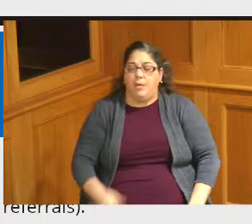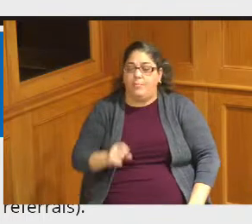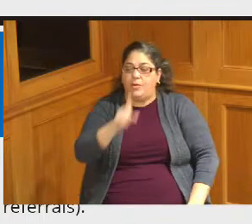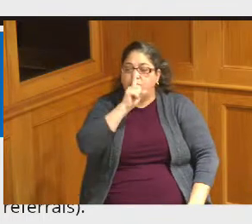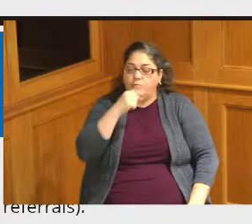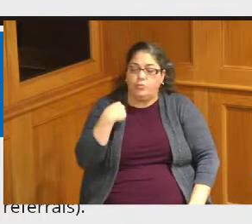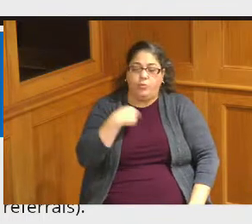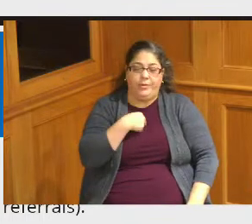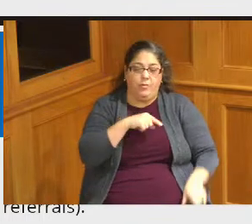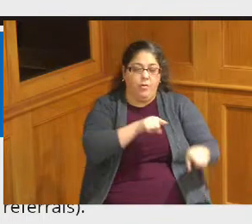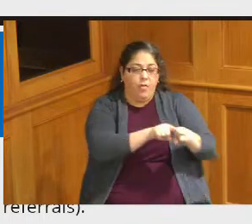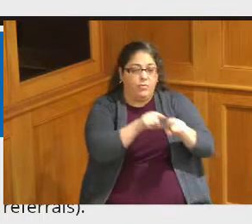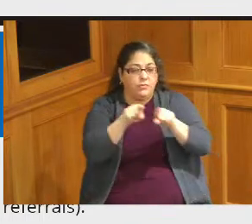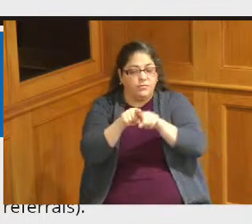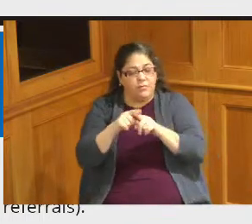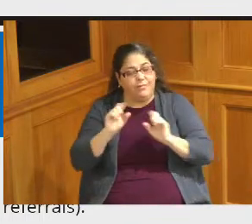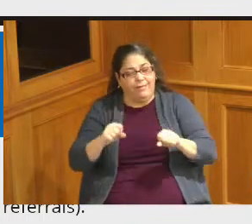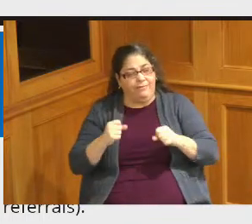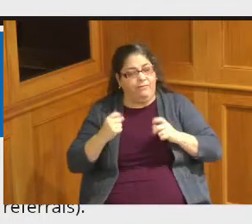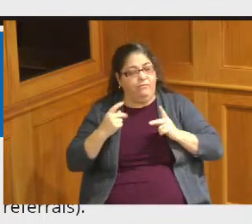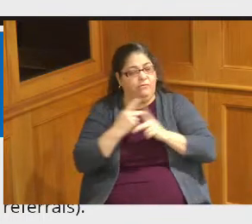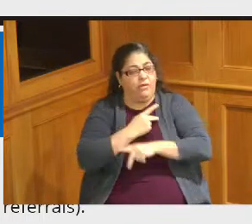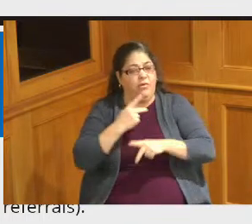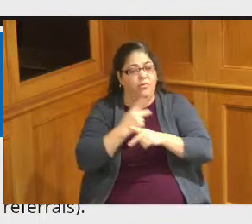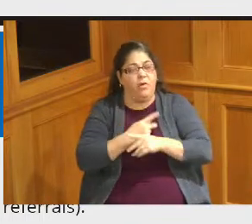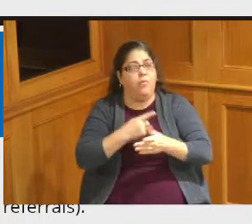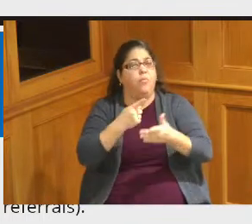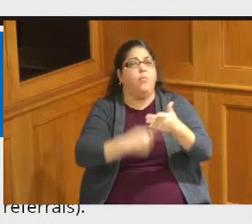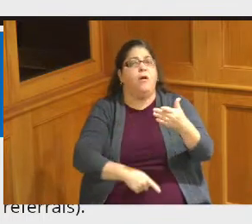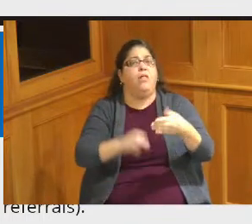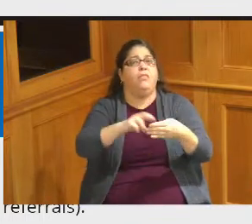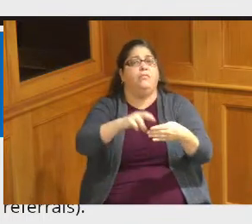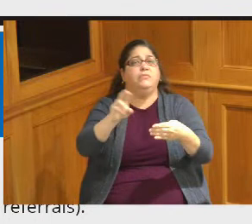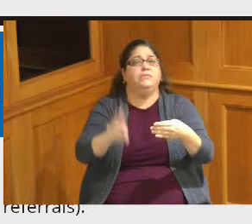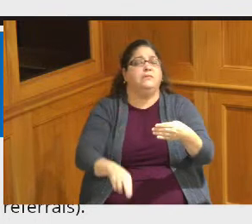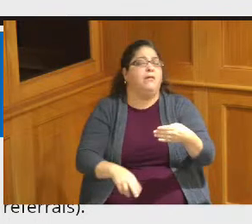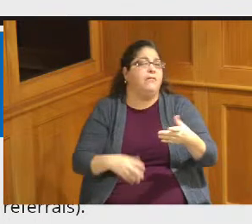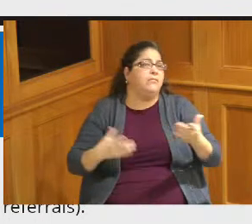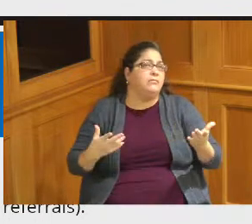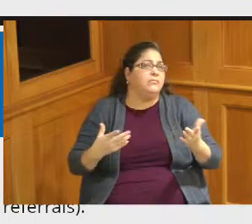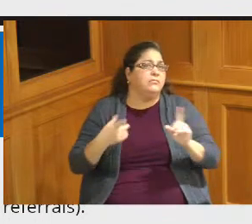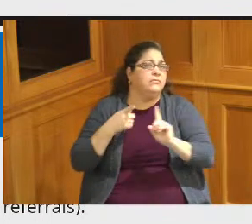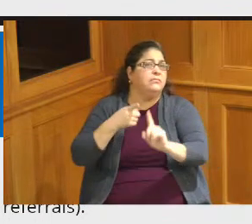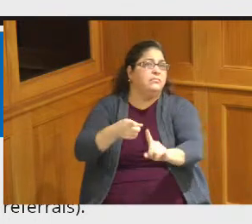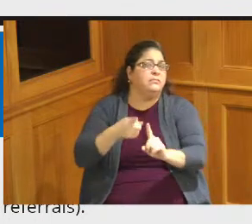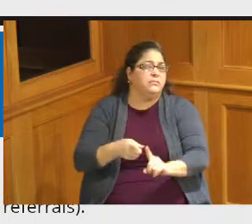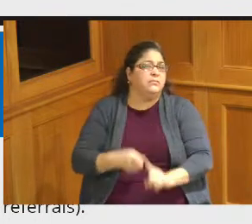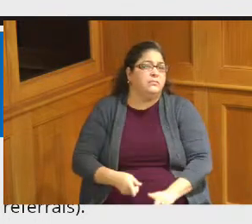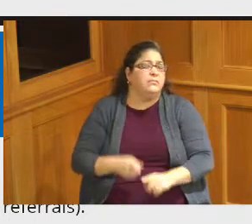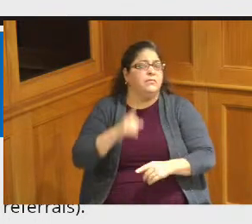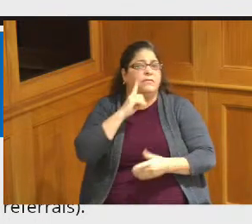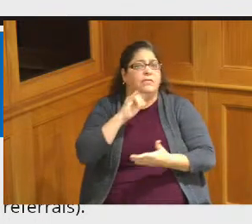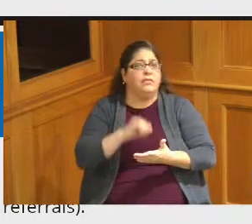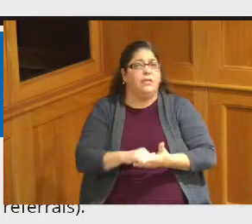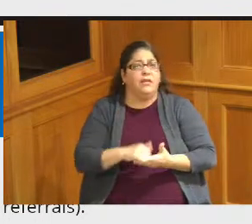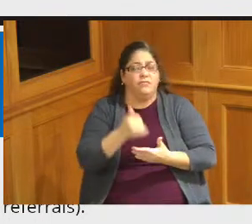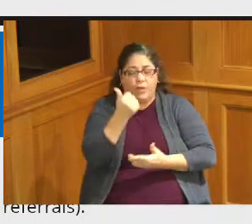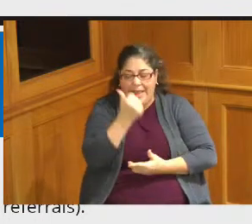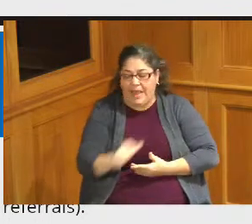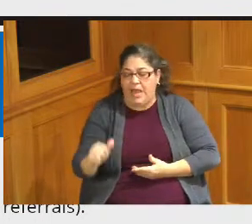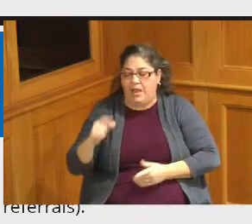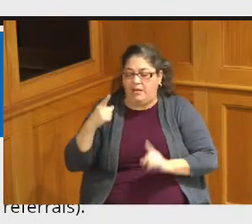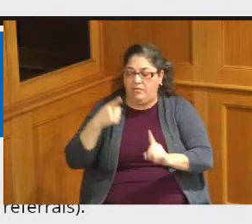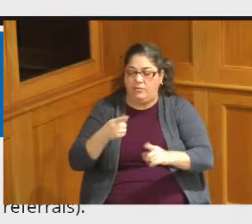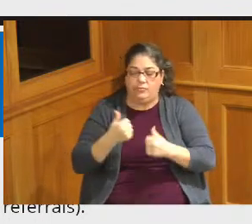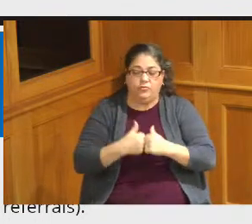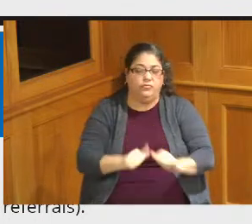also figuring out what the results and the outcomes are of anything that we do with